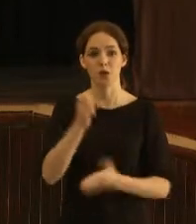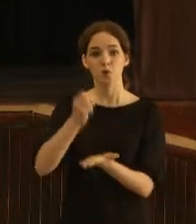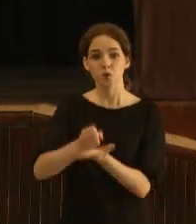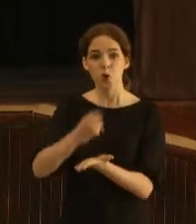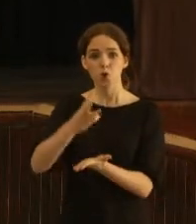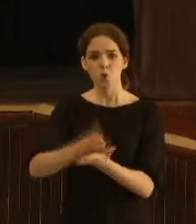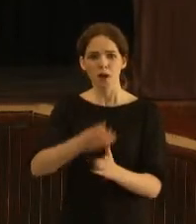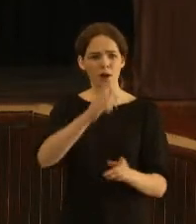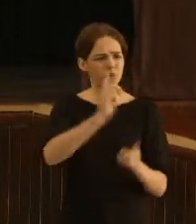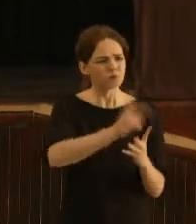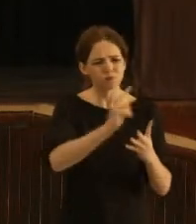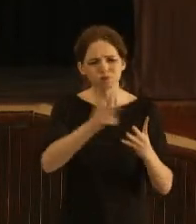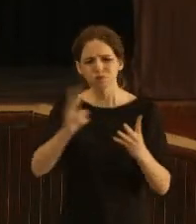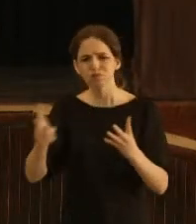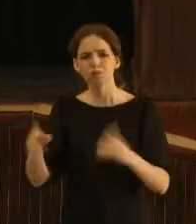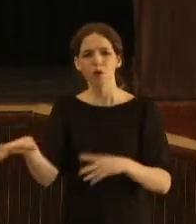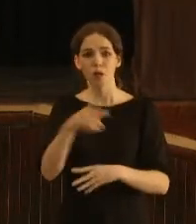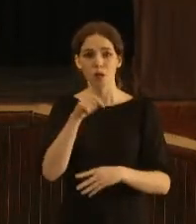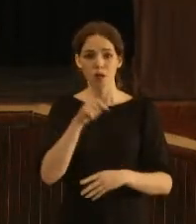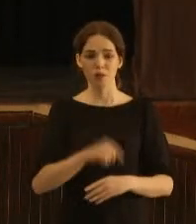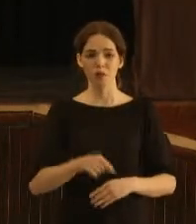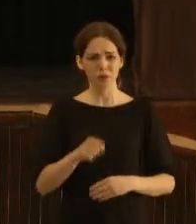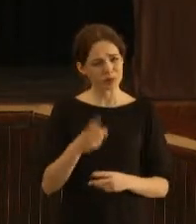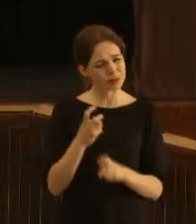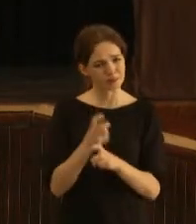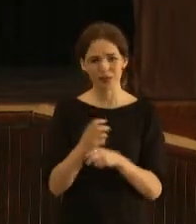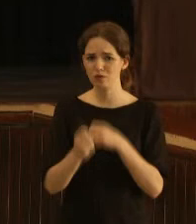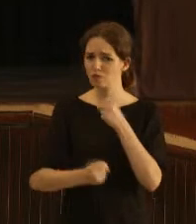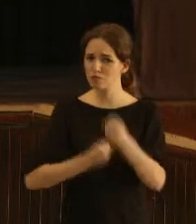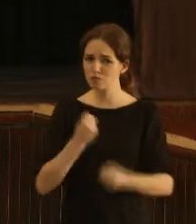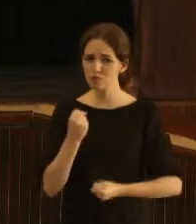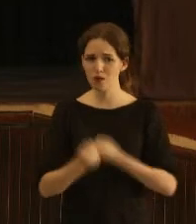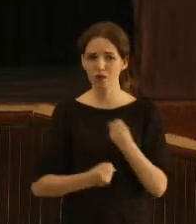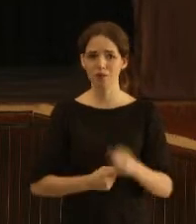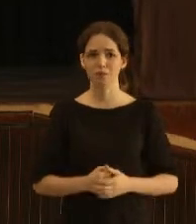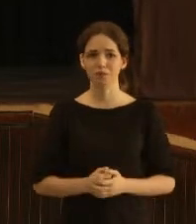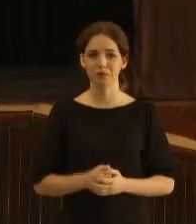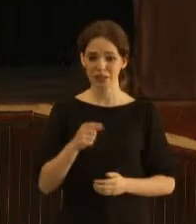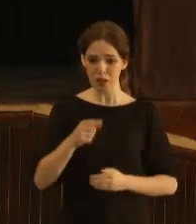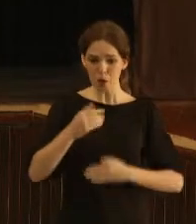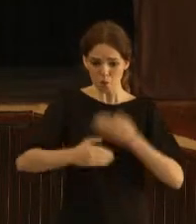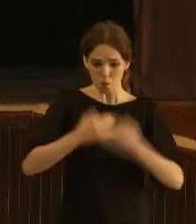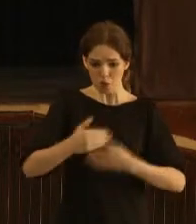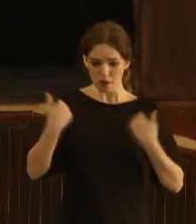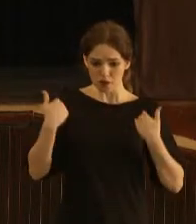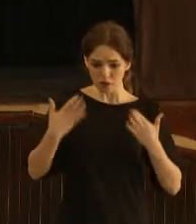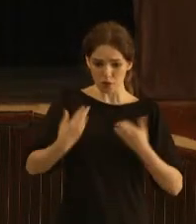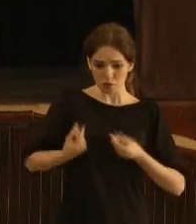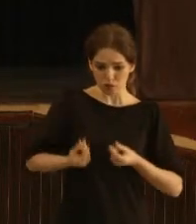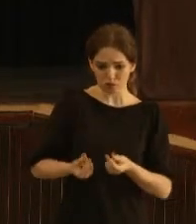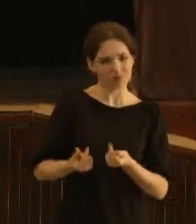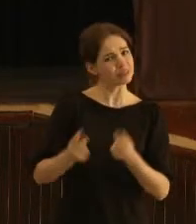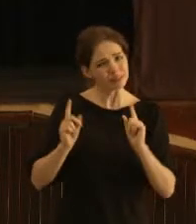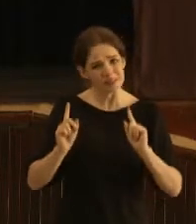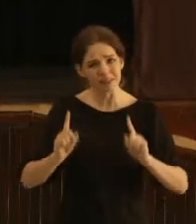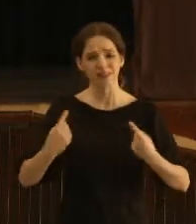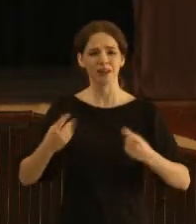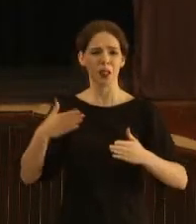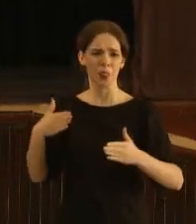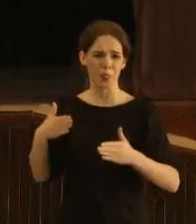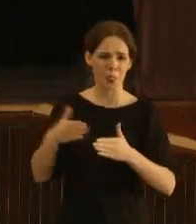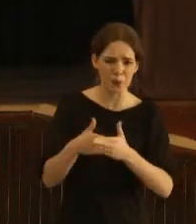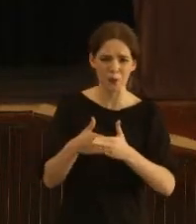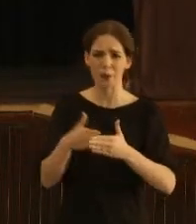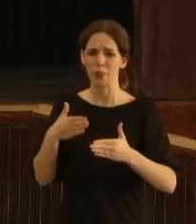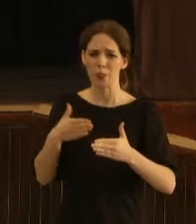yes, en dat die proses begin kon word nie. So, We could not get the process started properly. yes, every